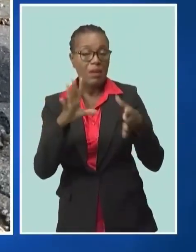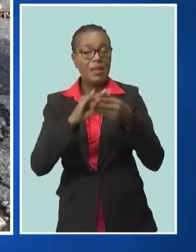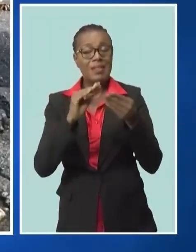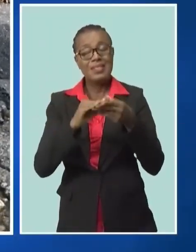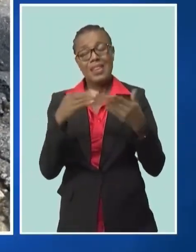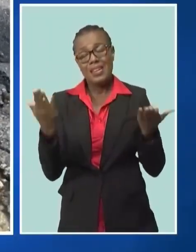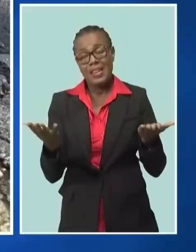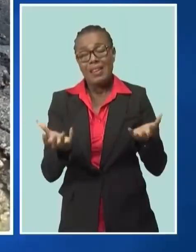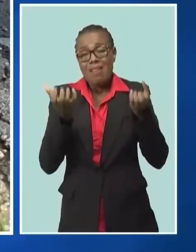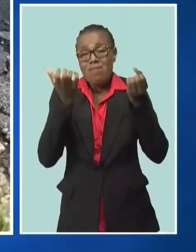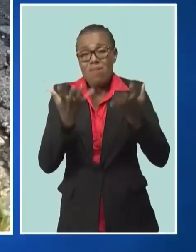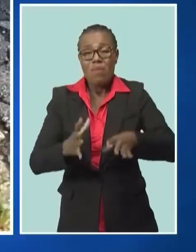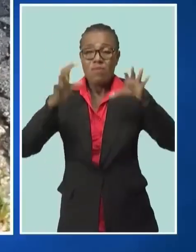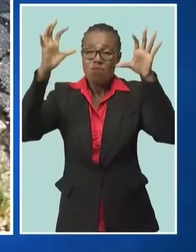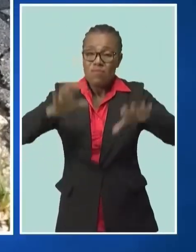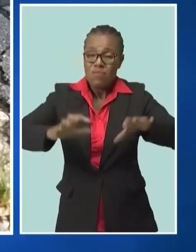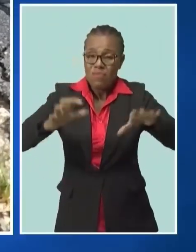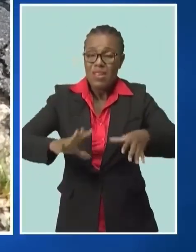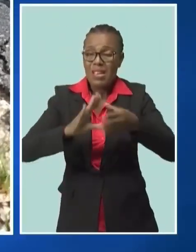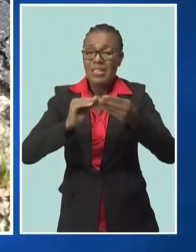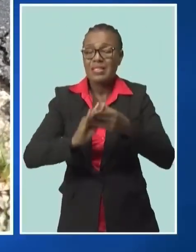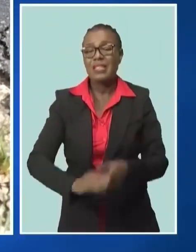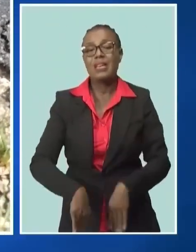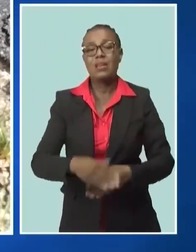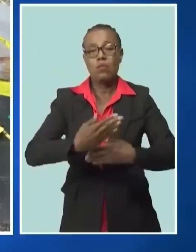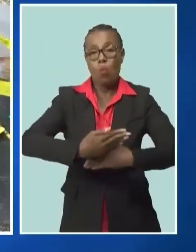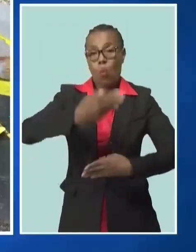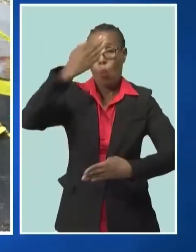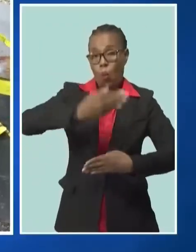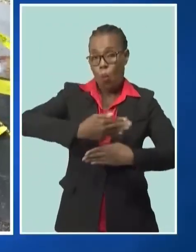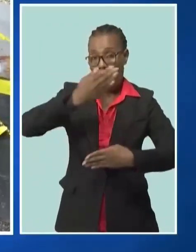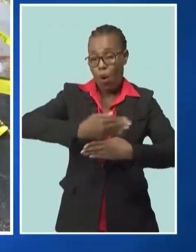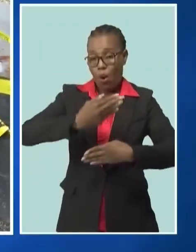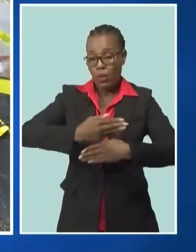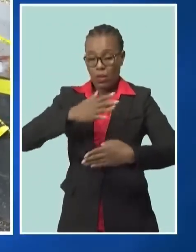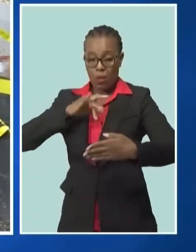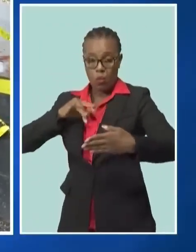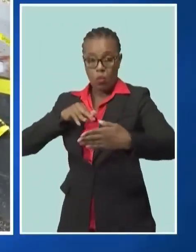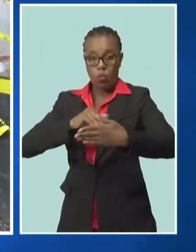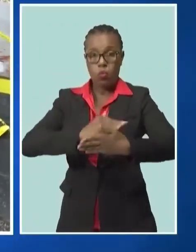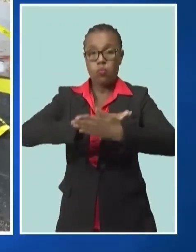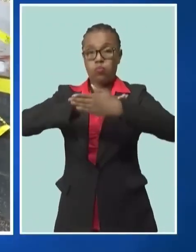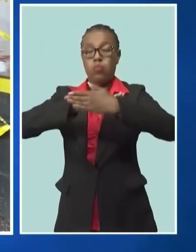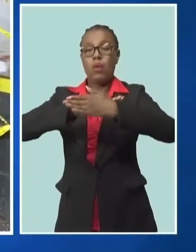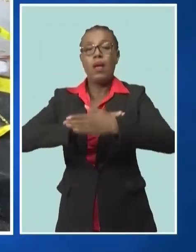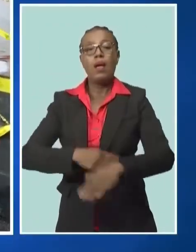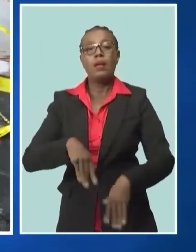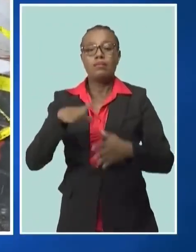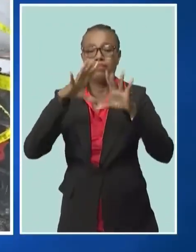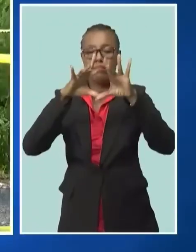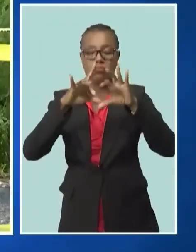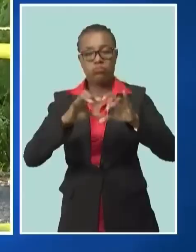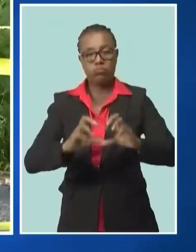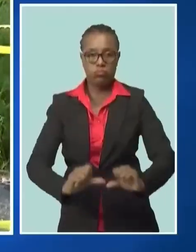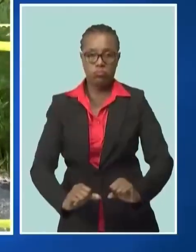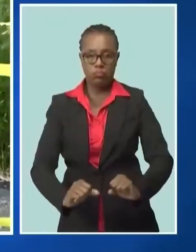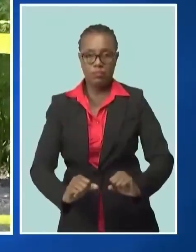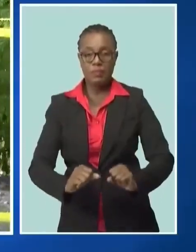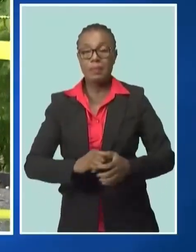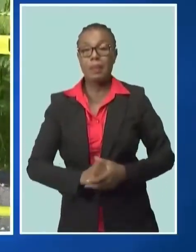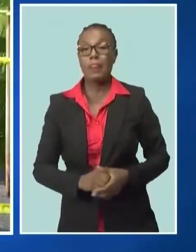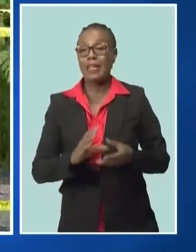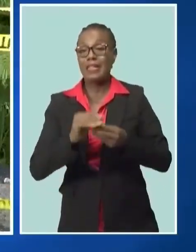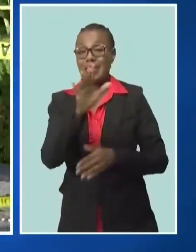heavy rainfall caused the retaining wall at Branchbury, St. Joseph to collapse. The affected area has been